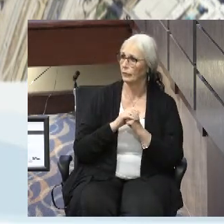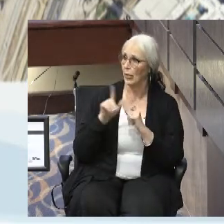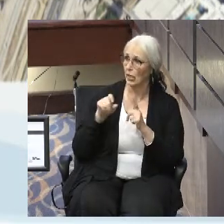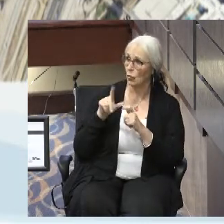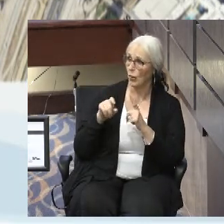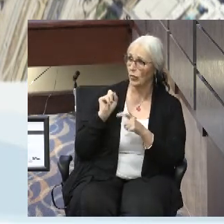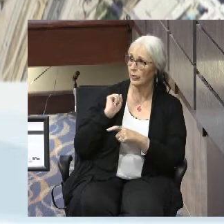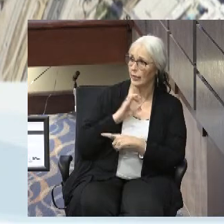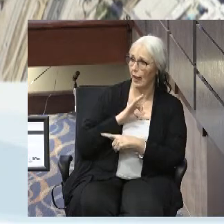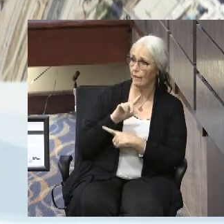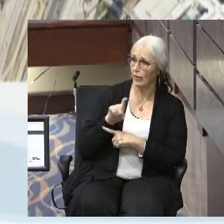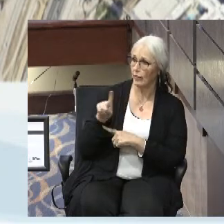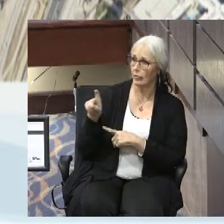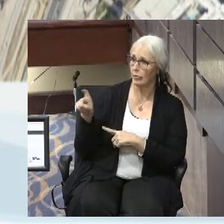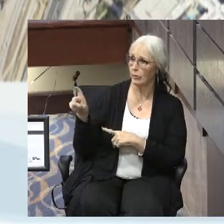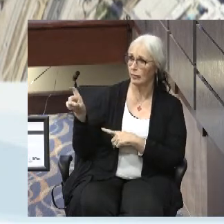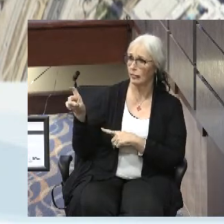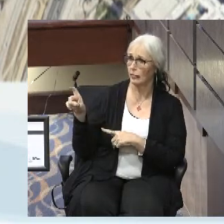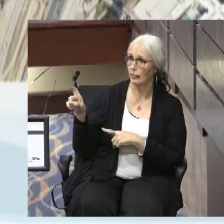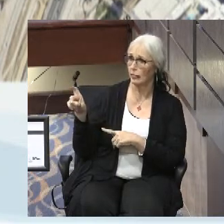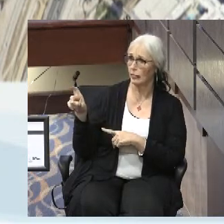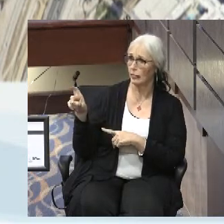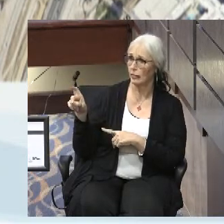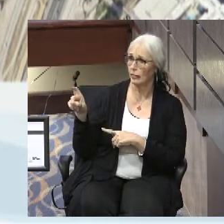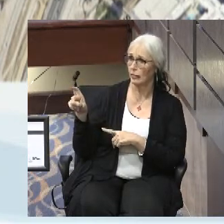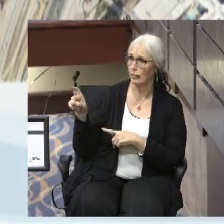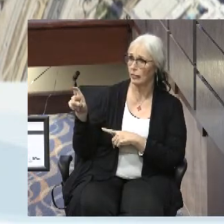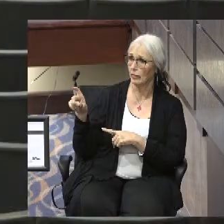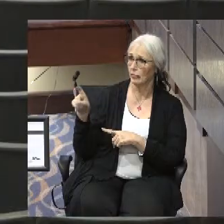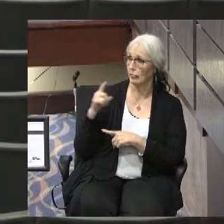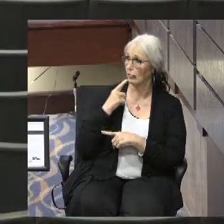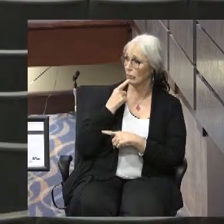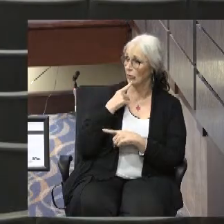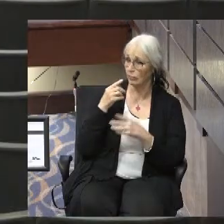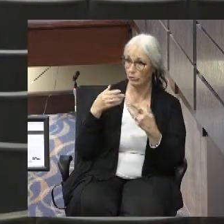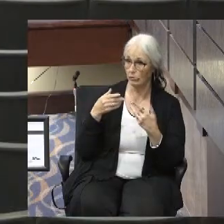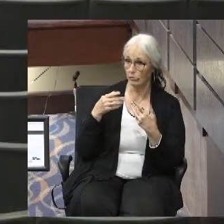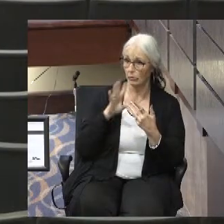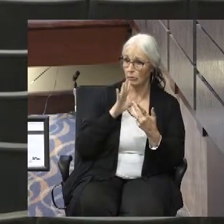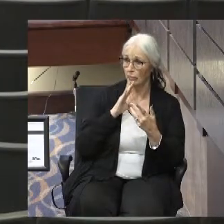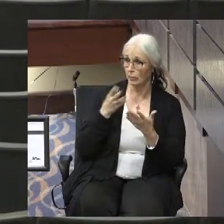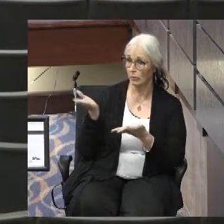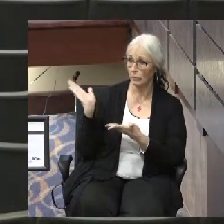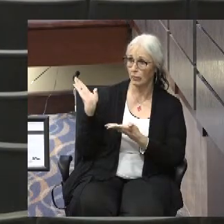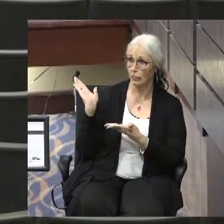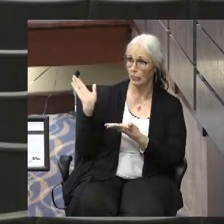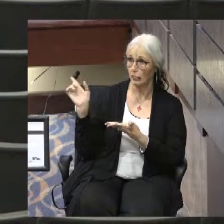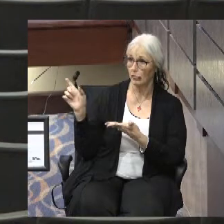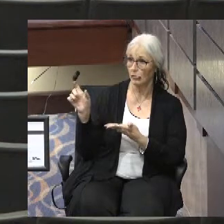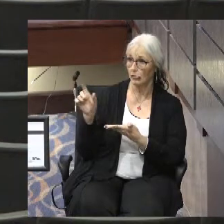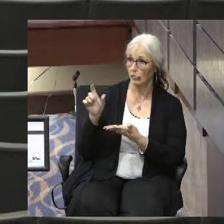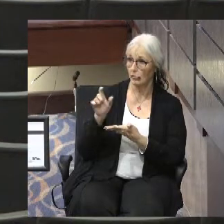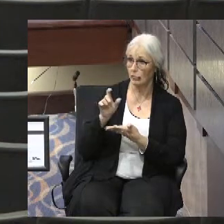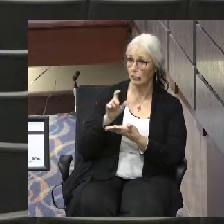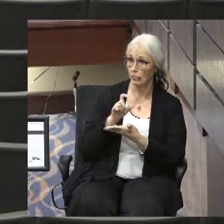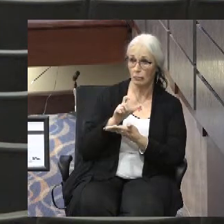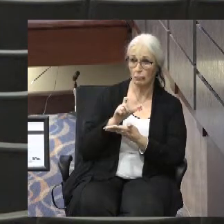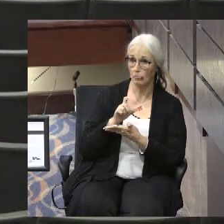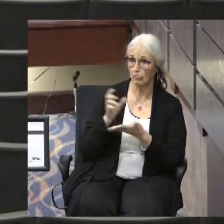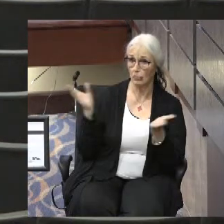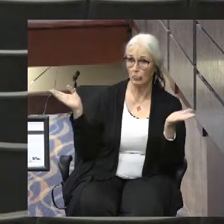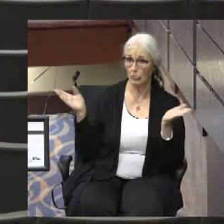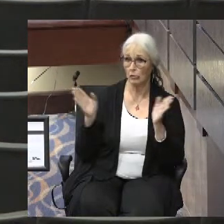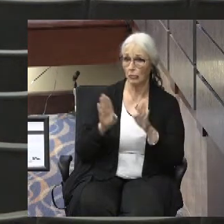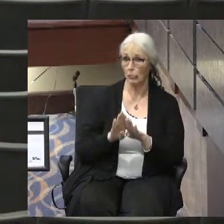staff? We'll open up a public hearing for comments. Is there anyone here to speak on this item? If not, I'll close the